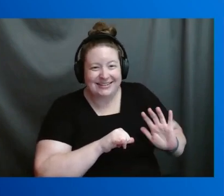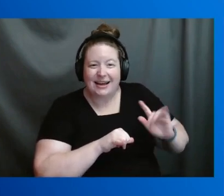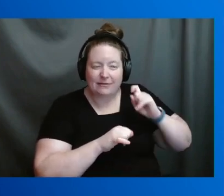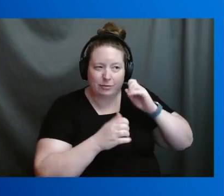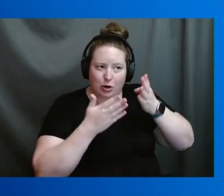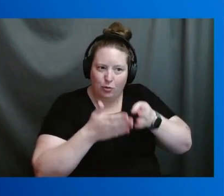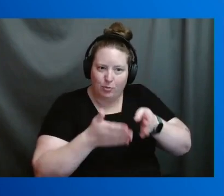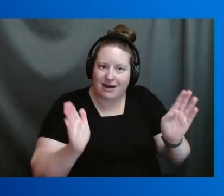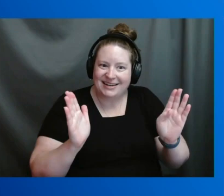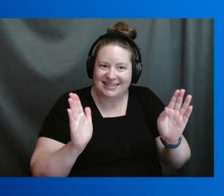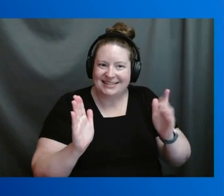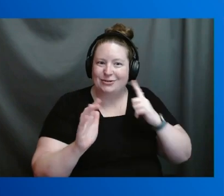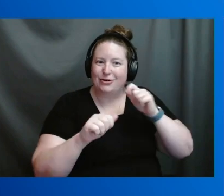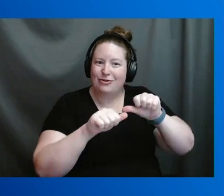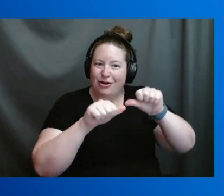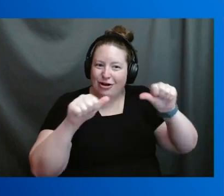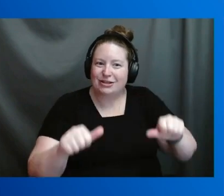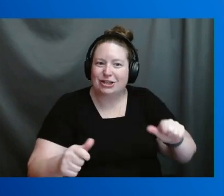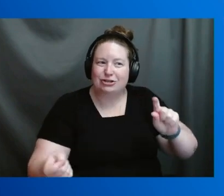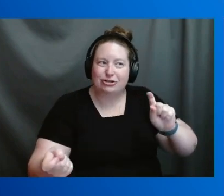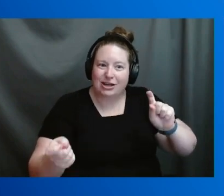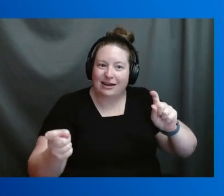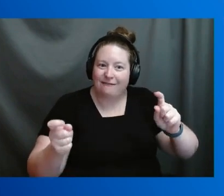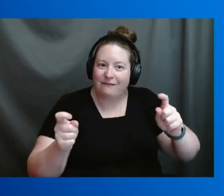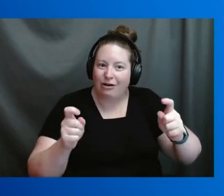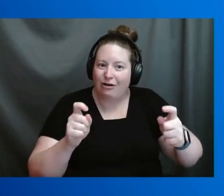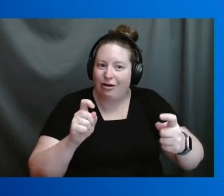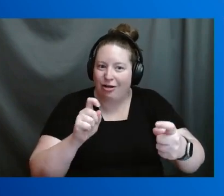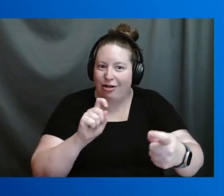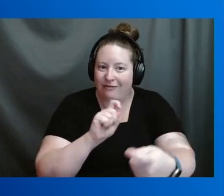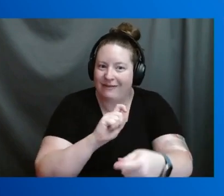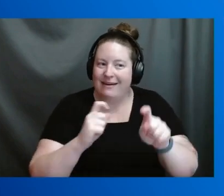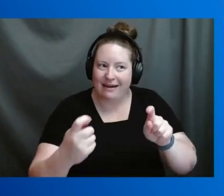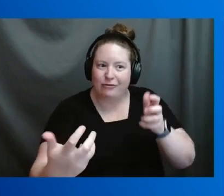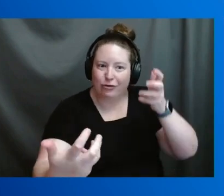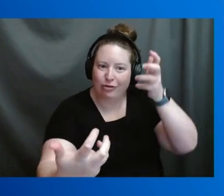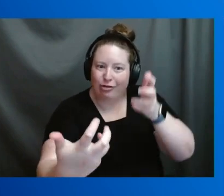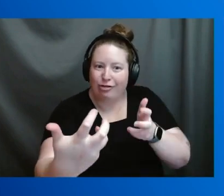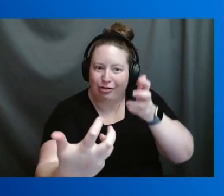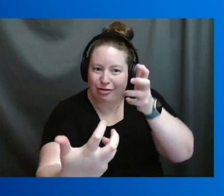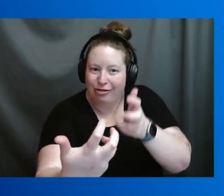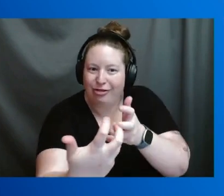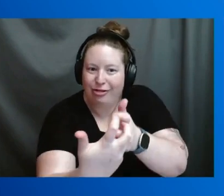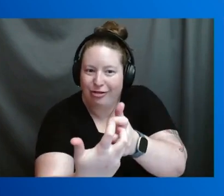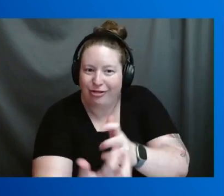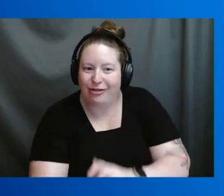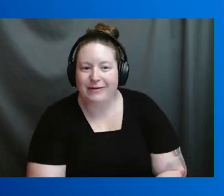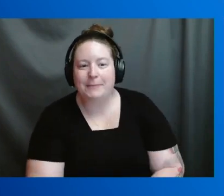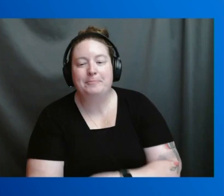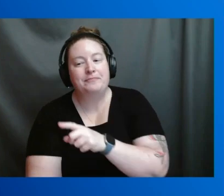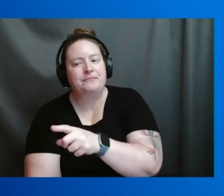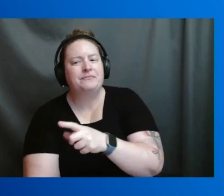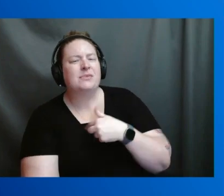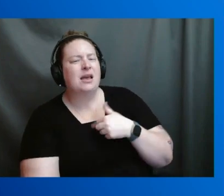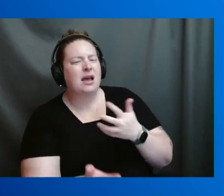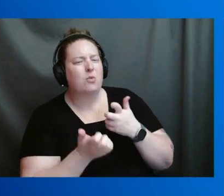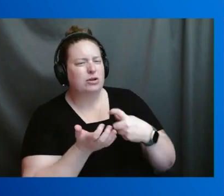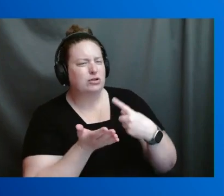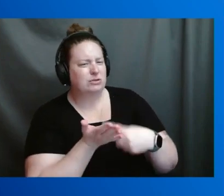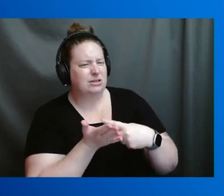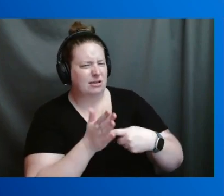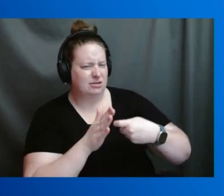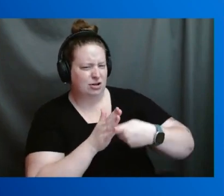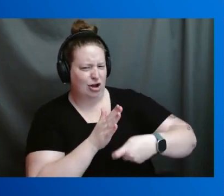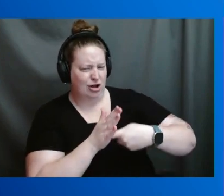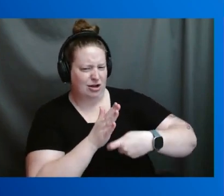evolve and one size doesn't fit all. Yeah. So in that, I want to talk about cost, because that's really a question I think a lot of people watching would be interested in